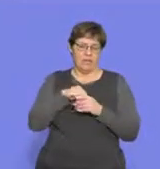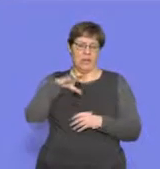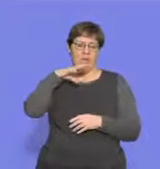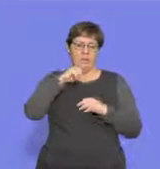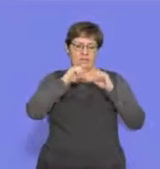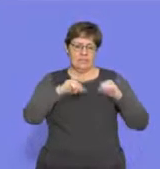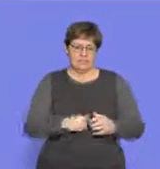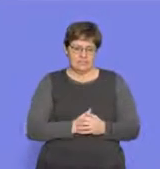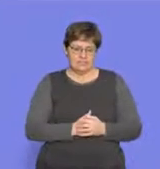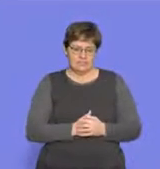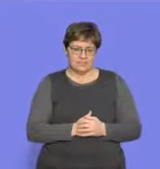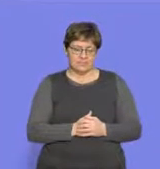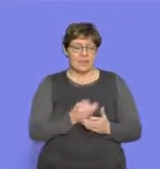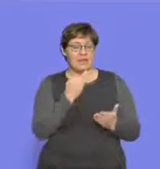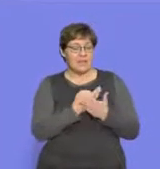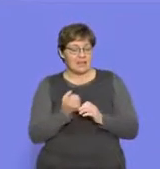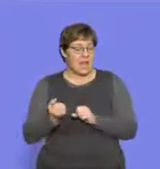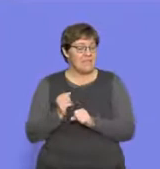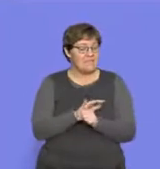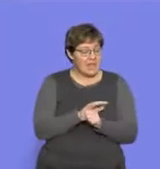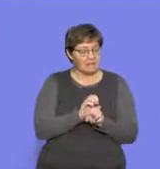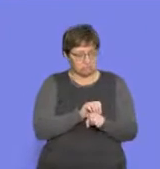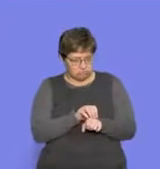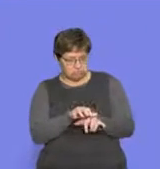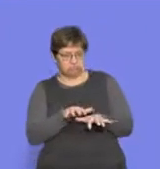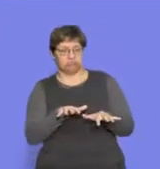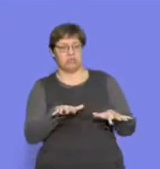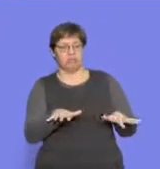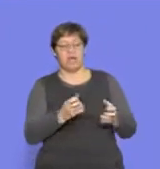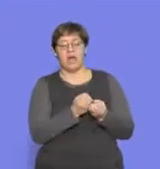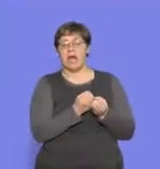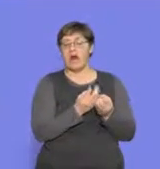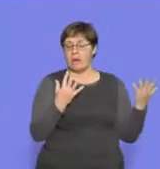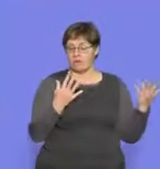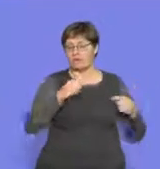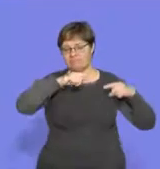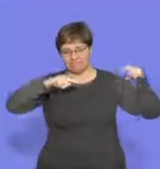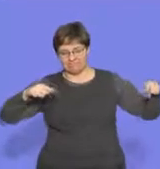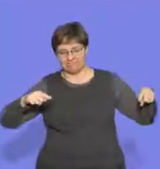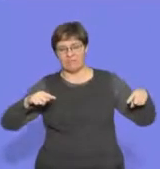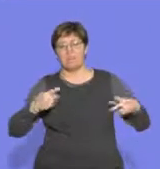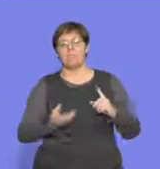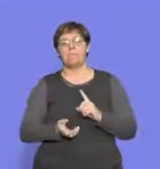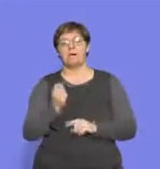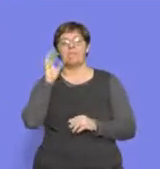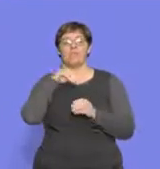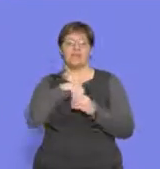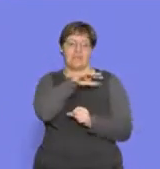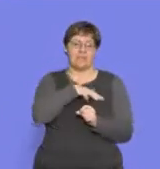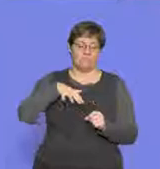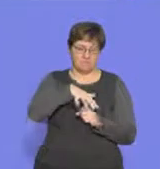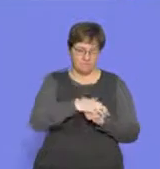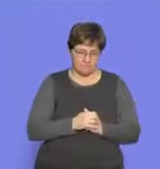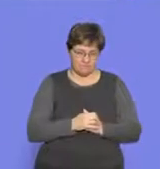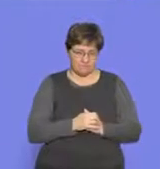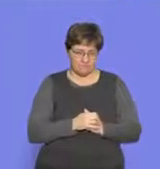So these factors have an effect on the distribution of the numbers and the types of organisms found in an area.